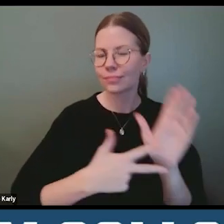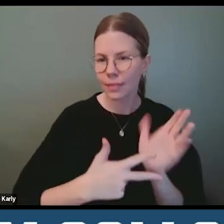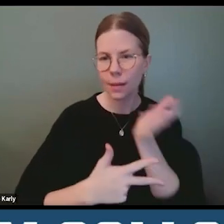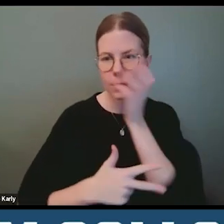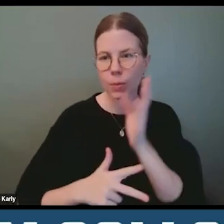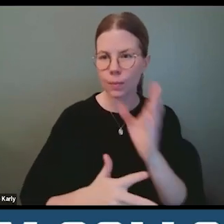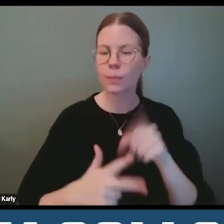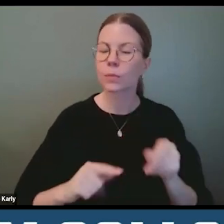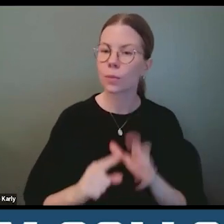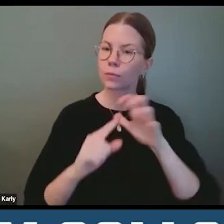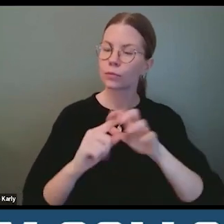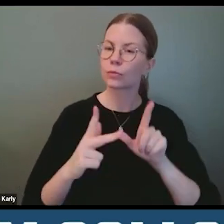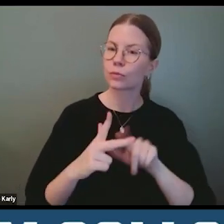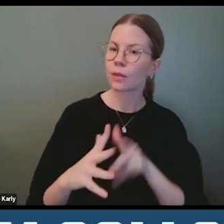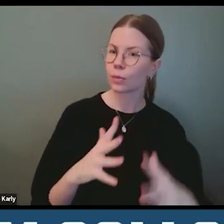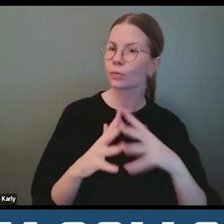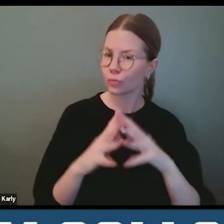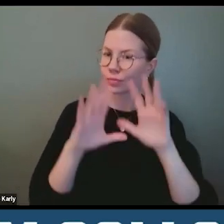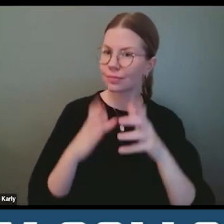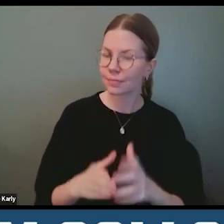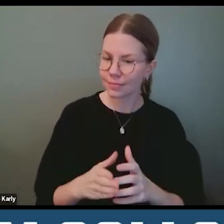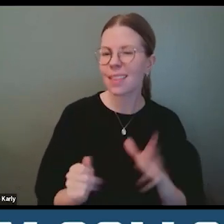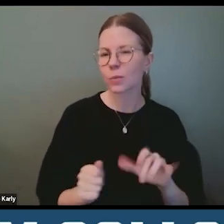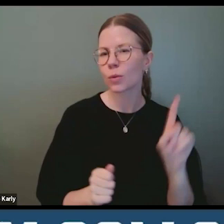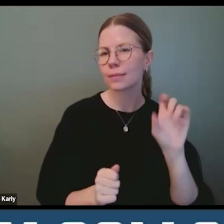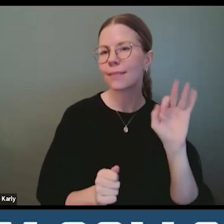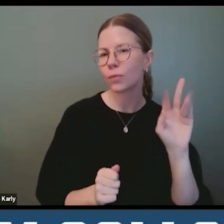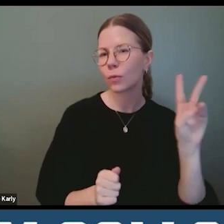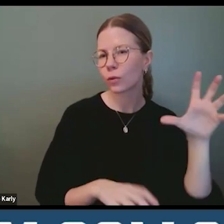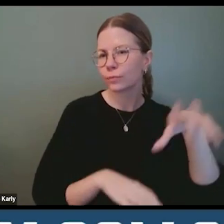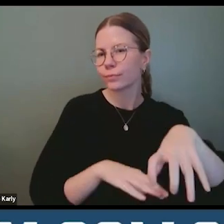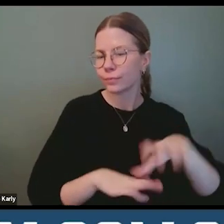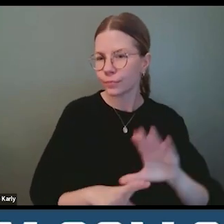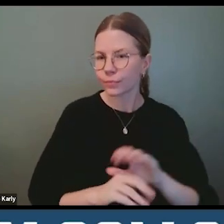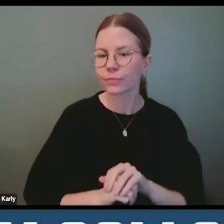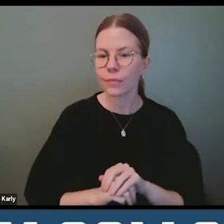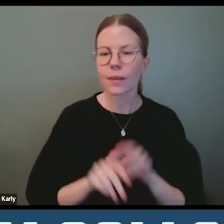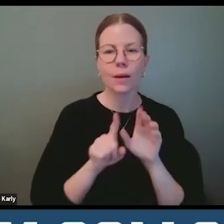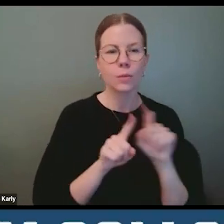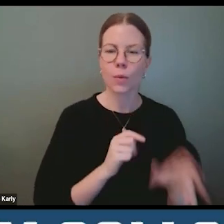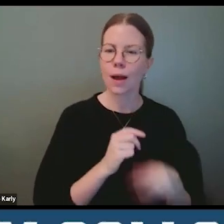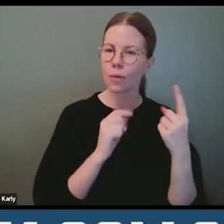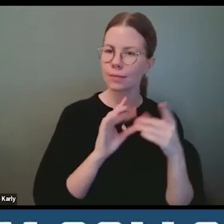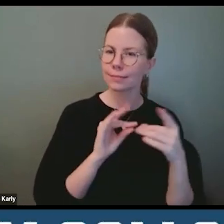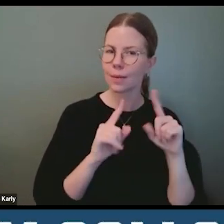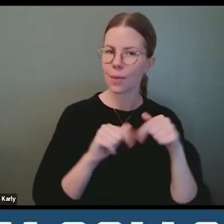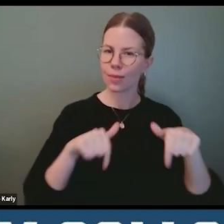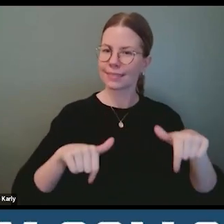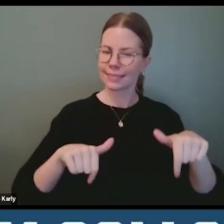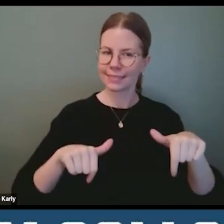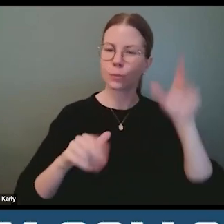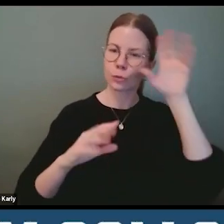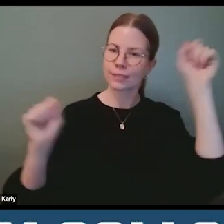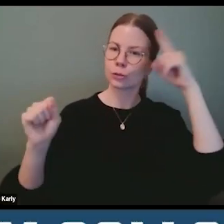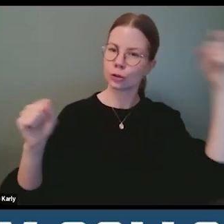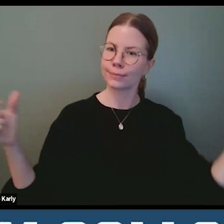is located. I'm just going to say one more thing about the President's Dream Colloquium. I would like to congratulate the